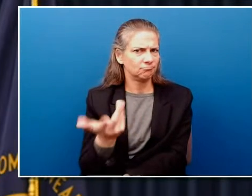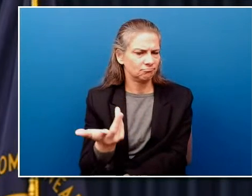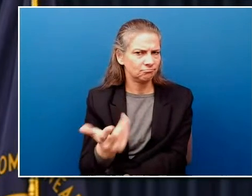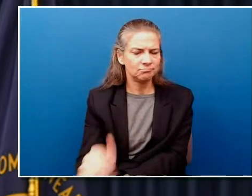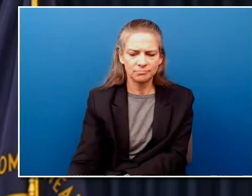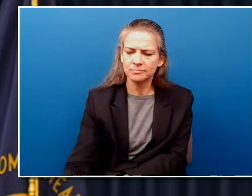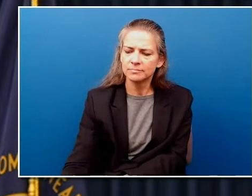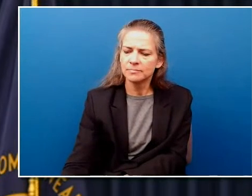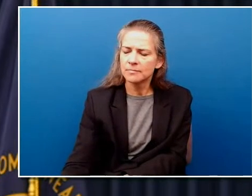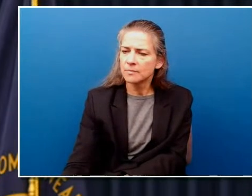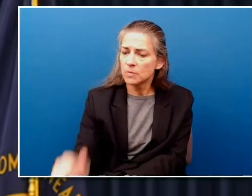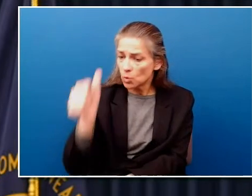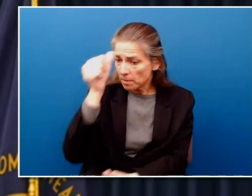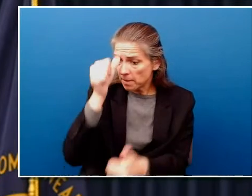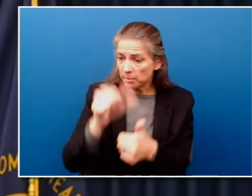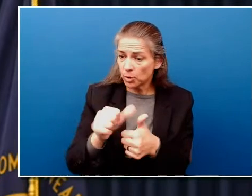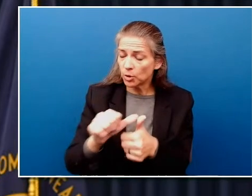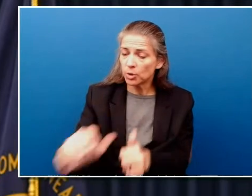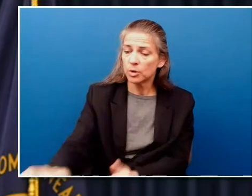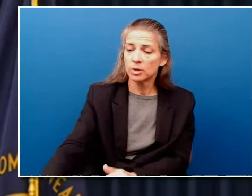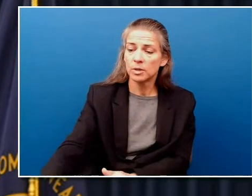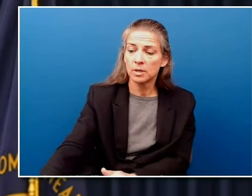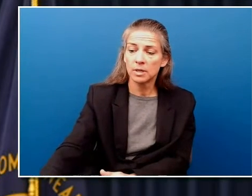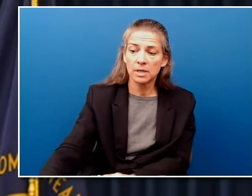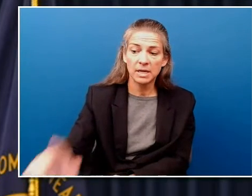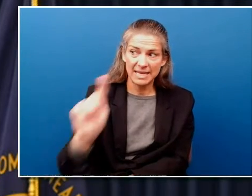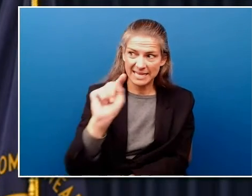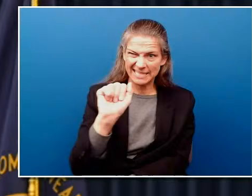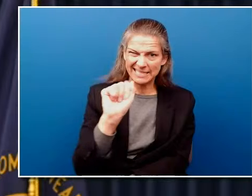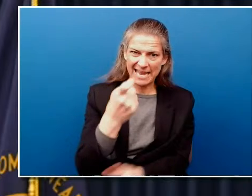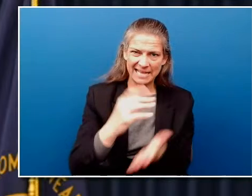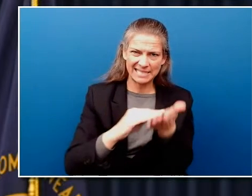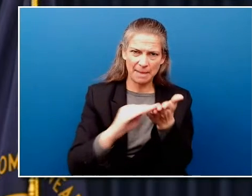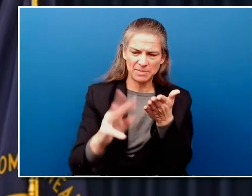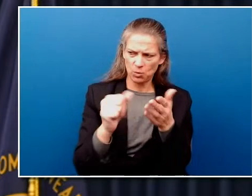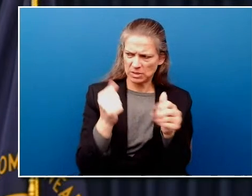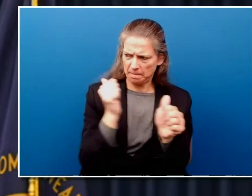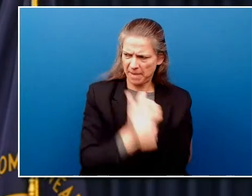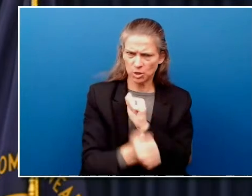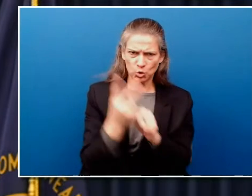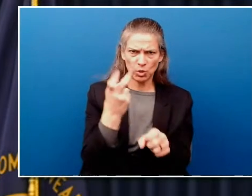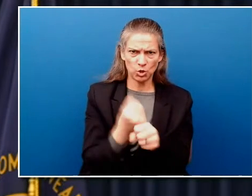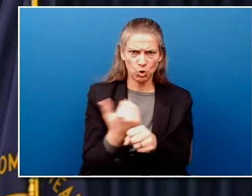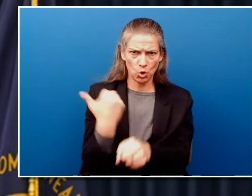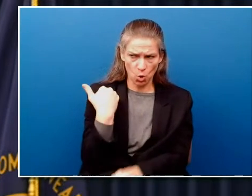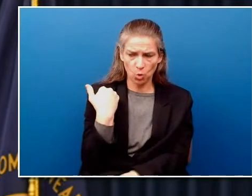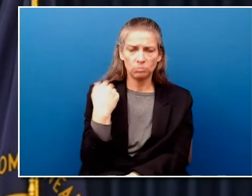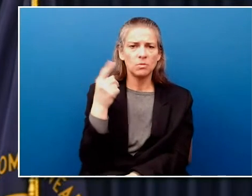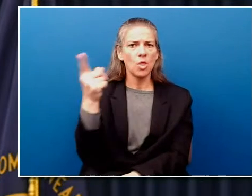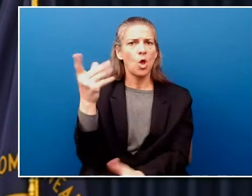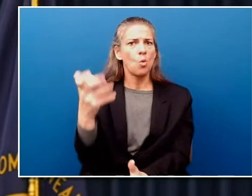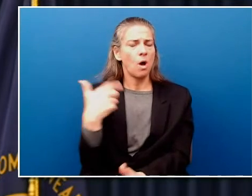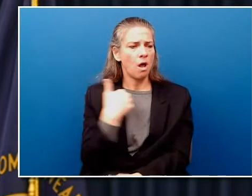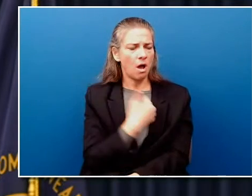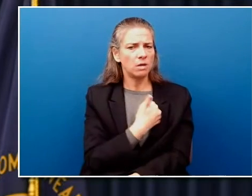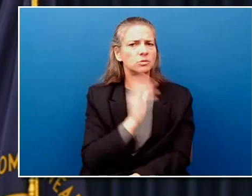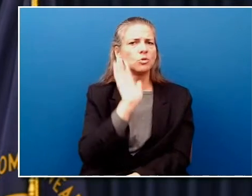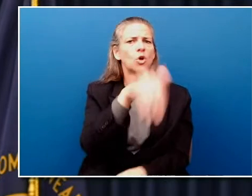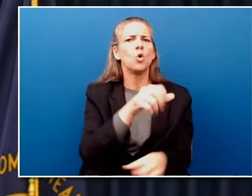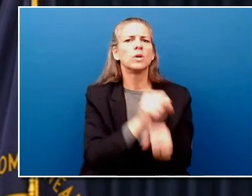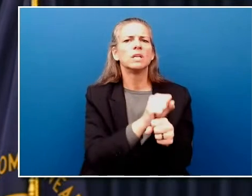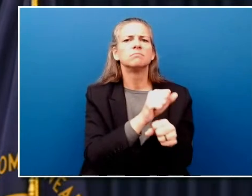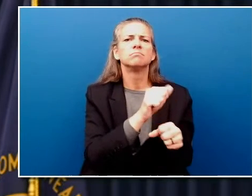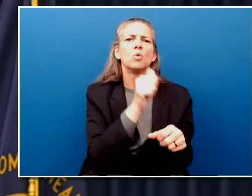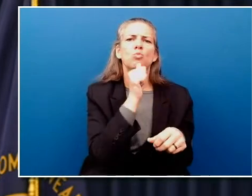Remember, tax amnesty was passed, I think, 2 years ago, and they wanted us to go out and get a private vendor, but there was no